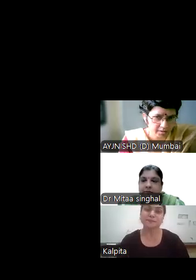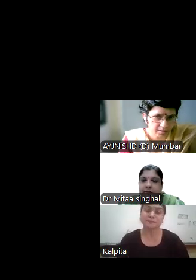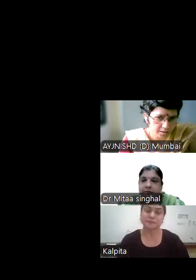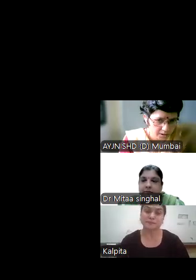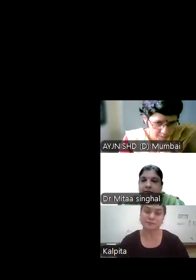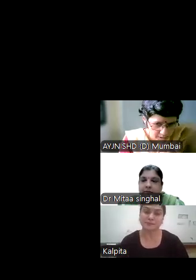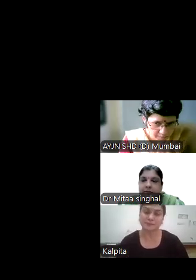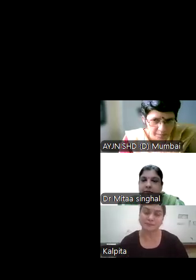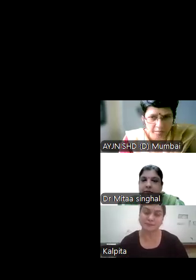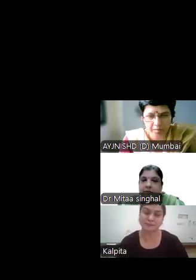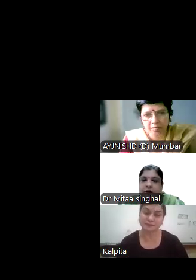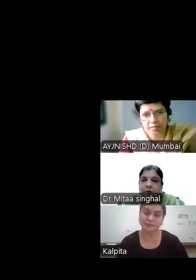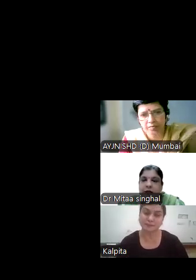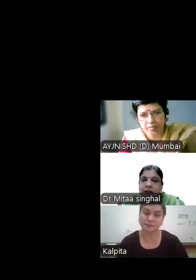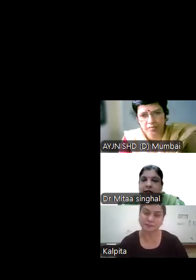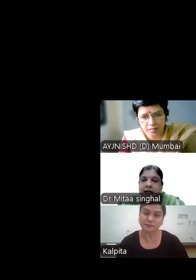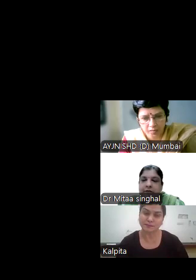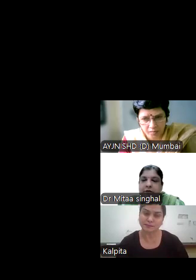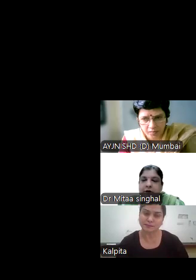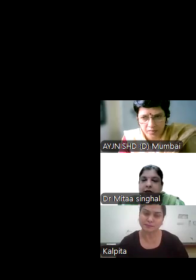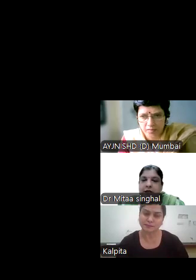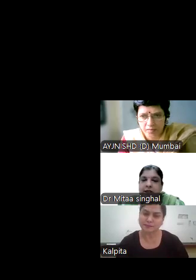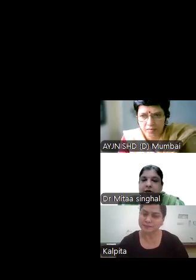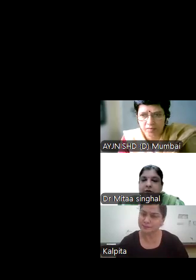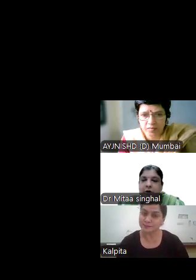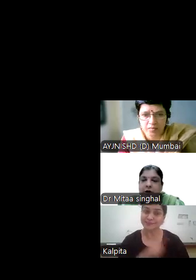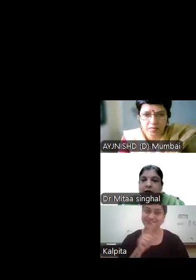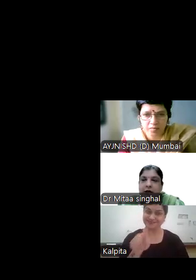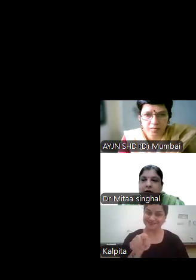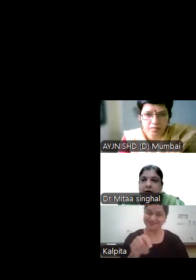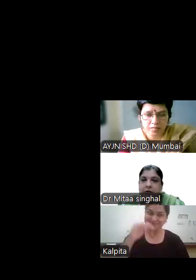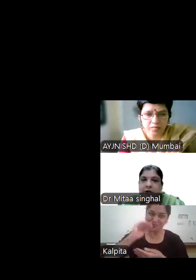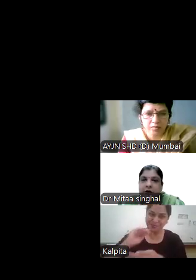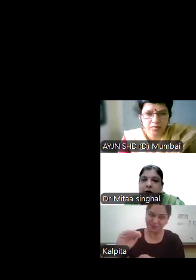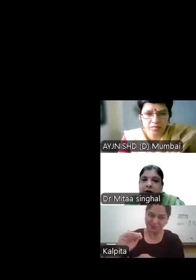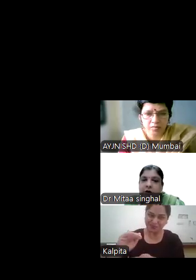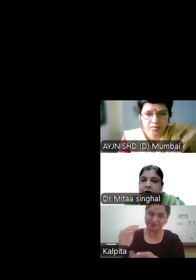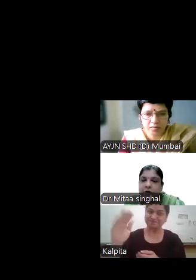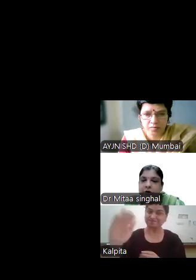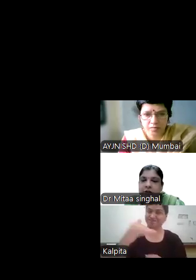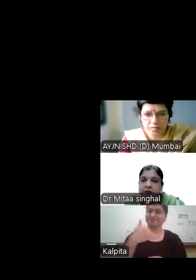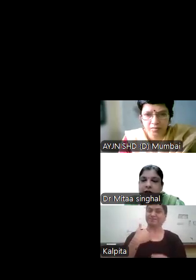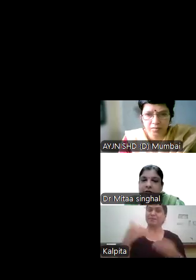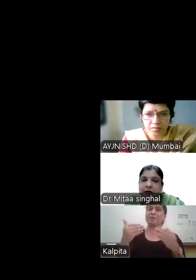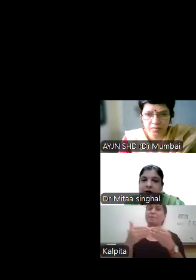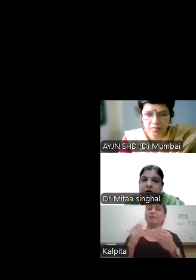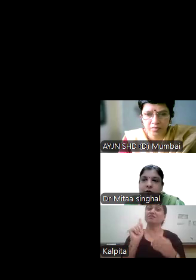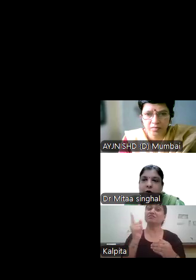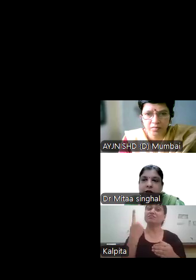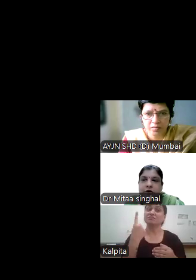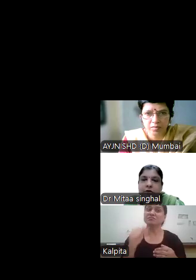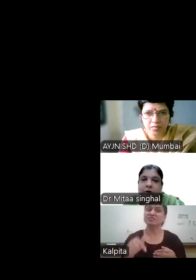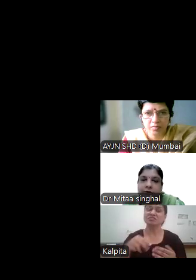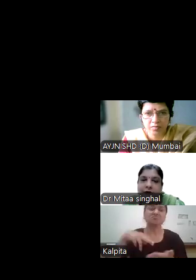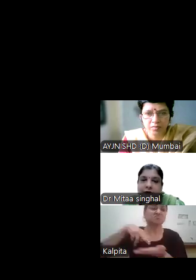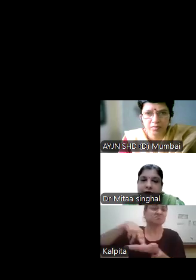Yeah, explain. Explain, ma'am. So when he came with us, he was walking without the orthosis, and when he used to walk,